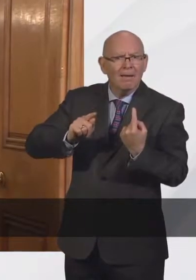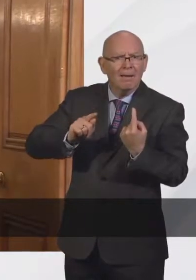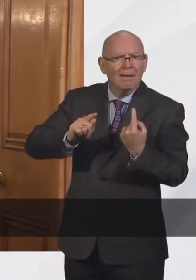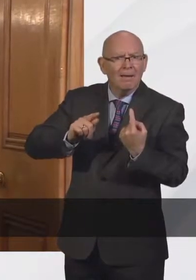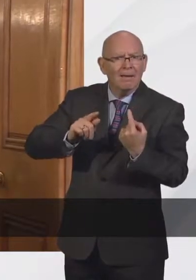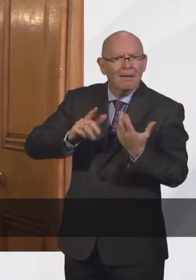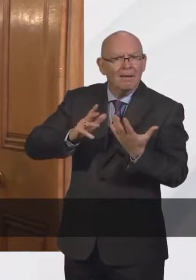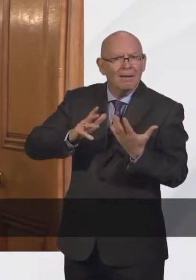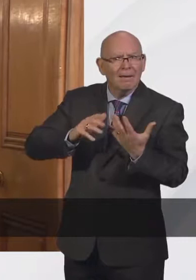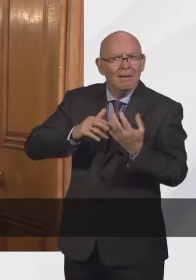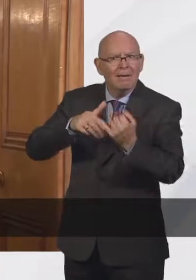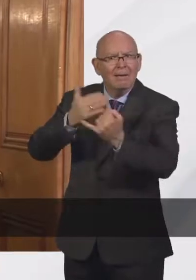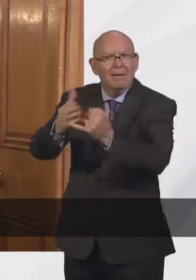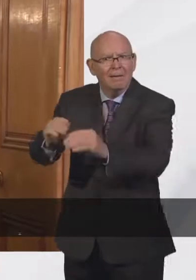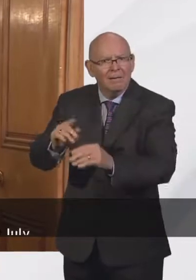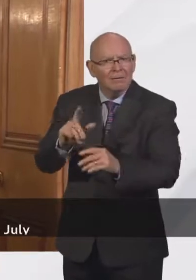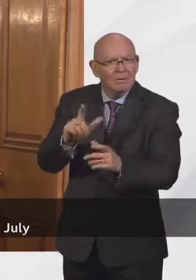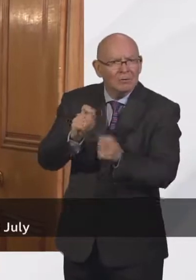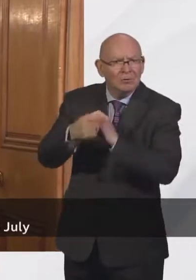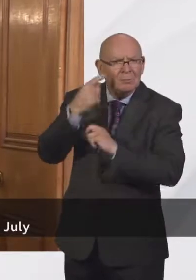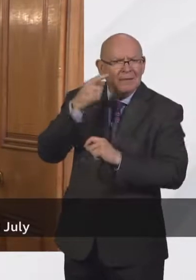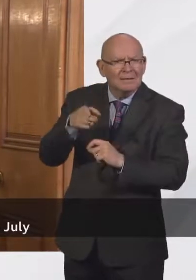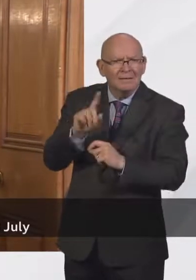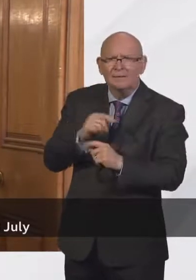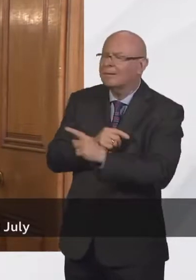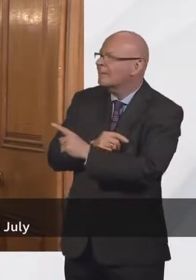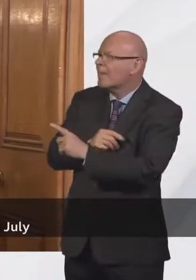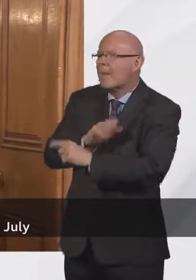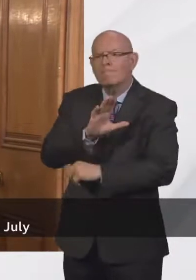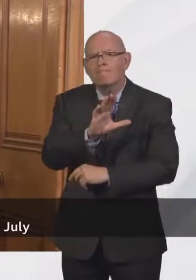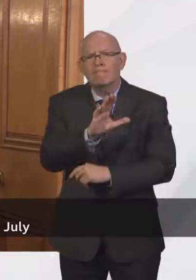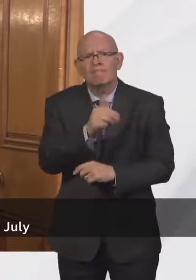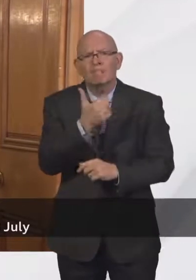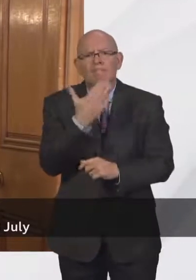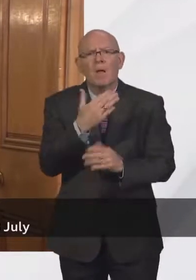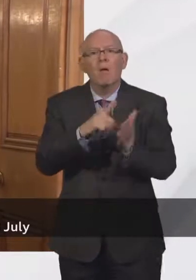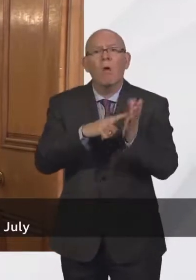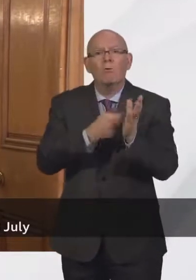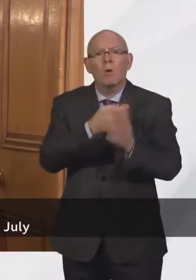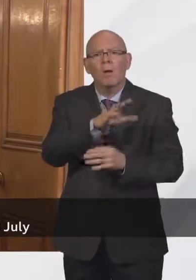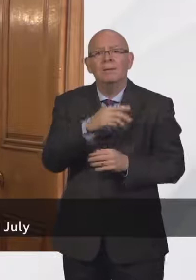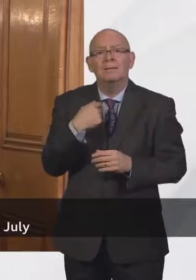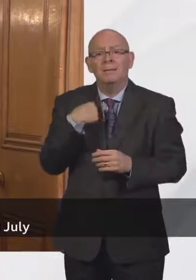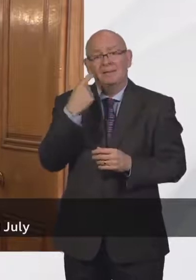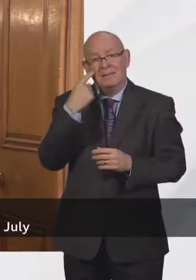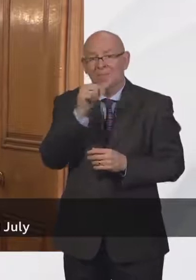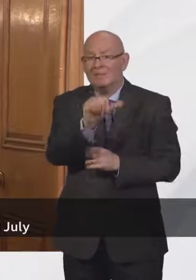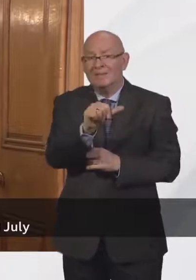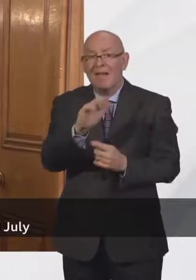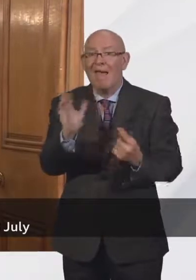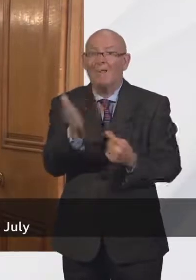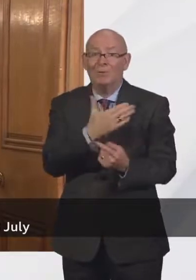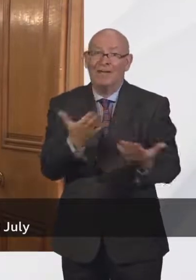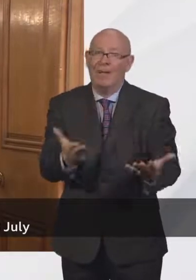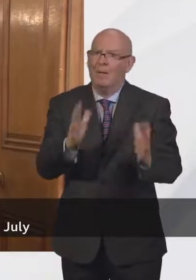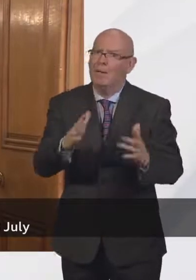the balance in this package and the need to have a gradual opening up combined with